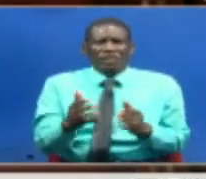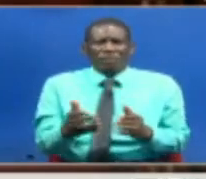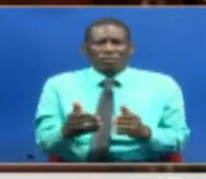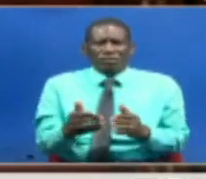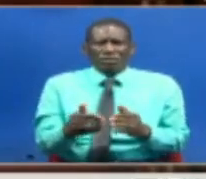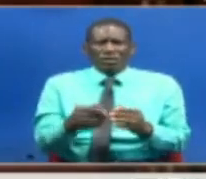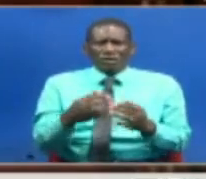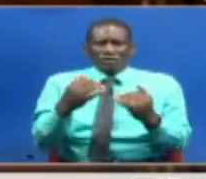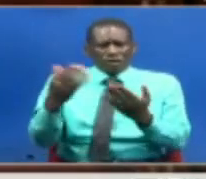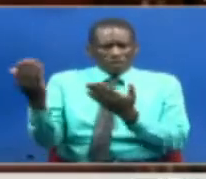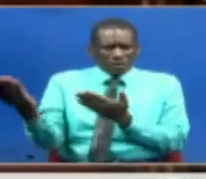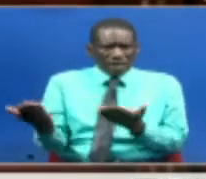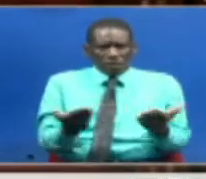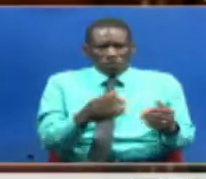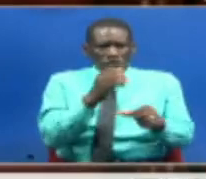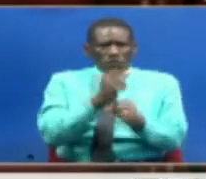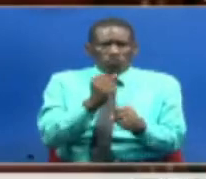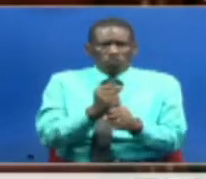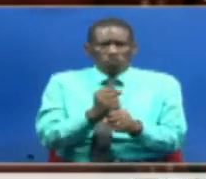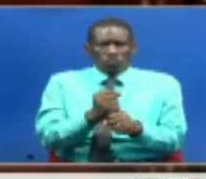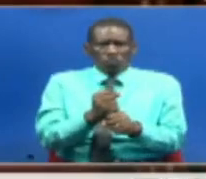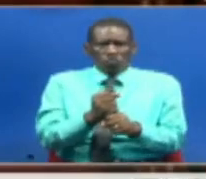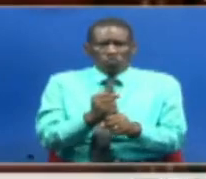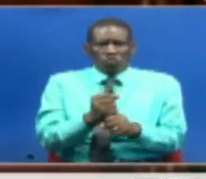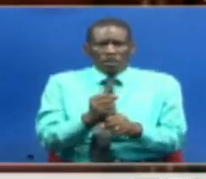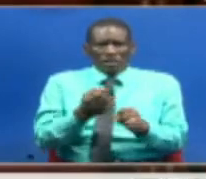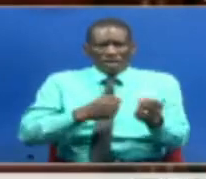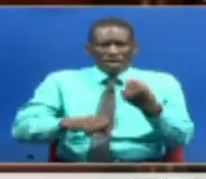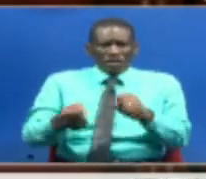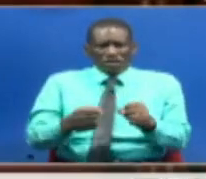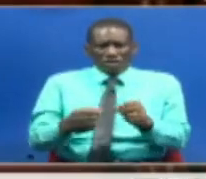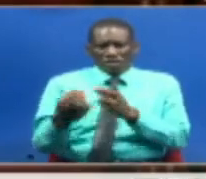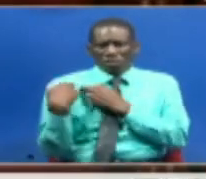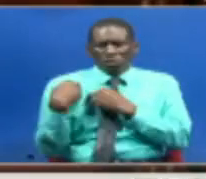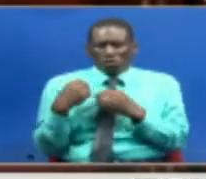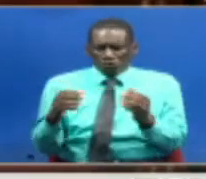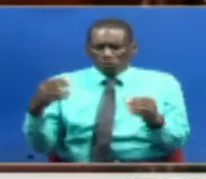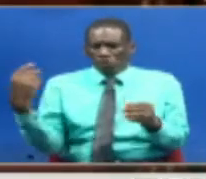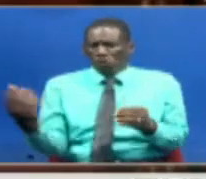is allowed to perform in the interim the role of the whip of that party in the House.